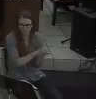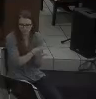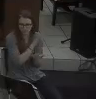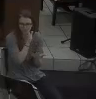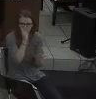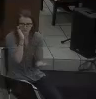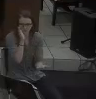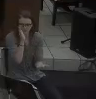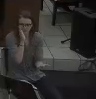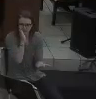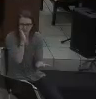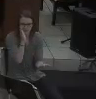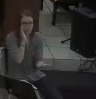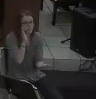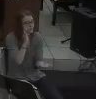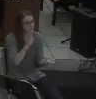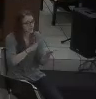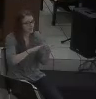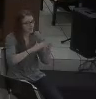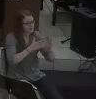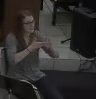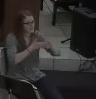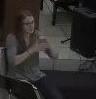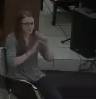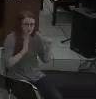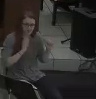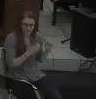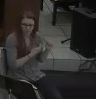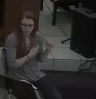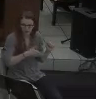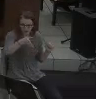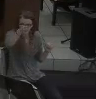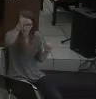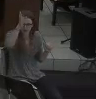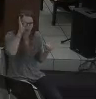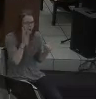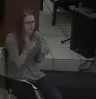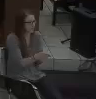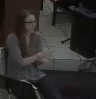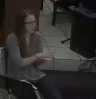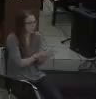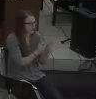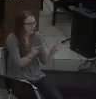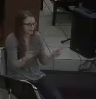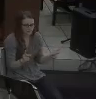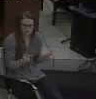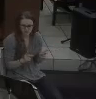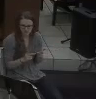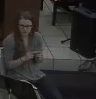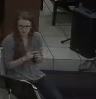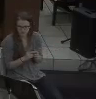praise. In the city of our God, the holy